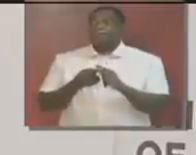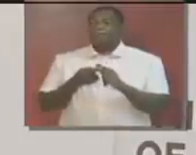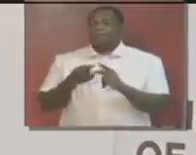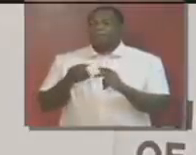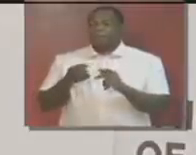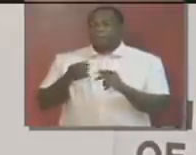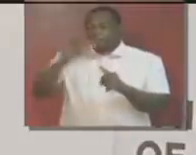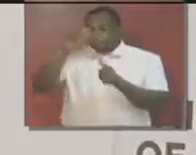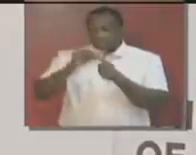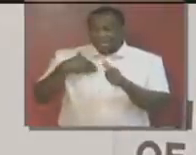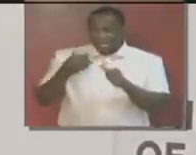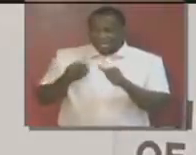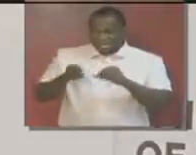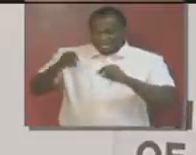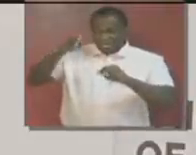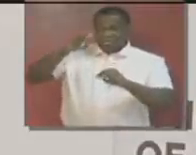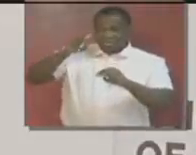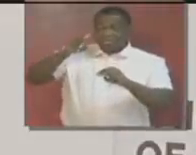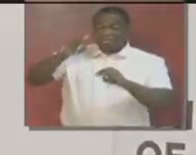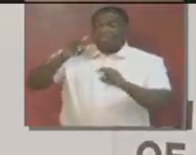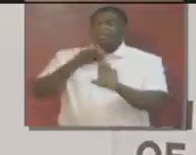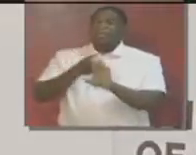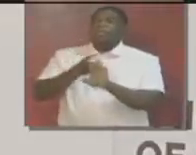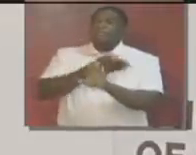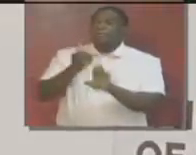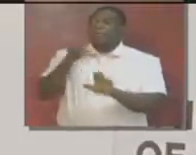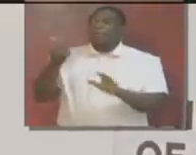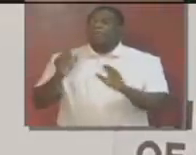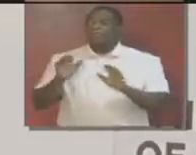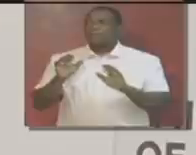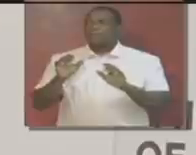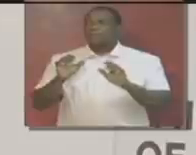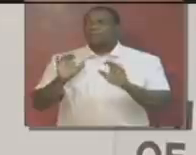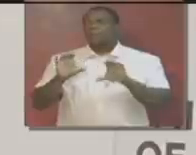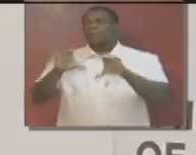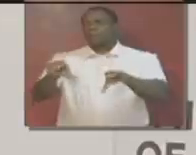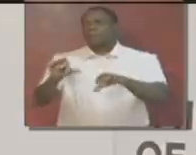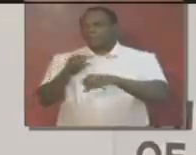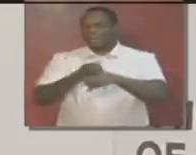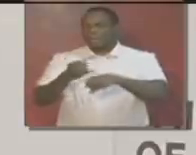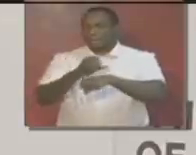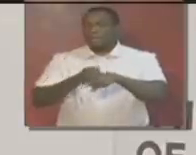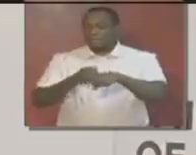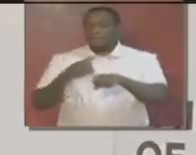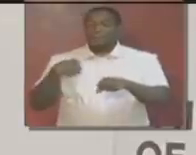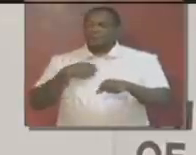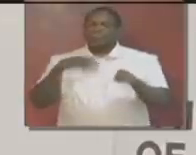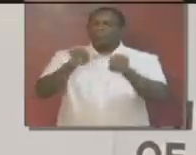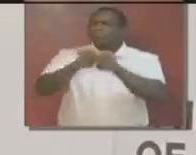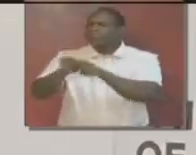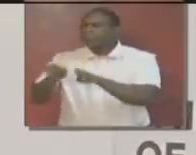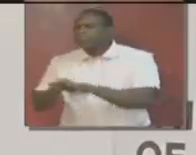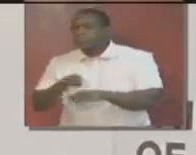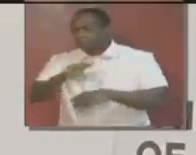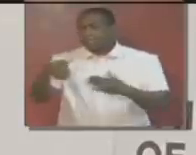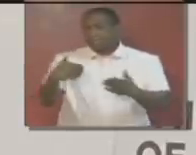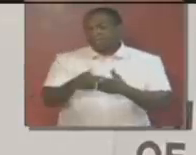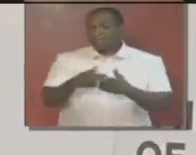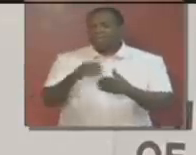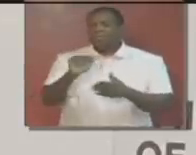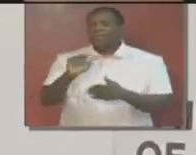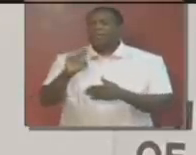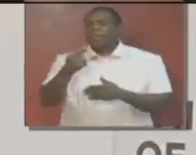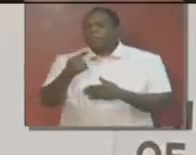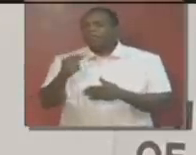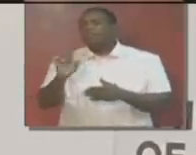prior even before the other Caribbean islands had theirs. So we were on lockdown, but we had our surge in August and September. So I